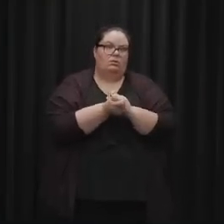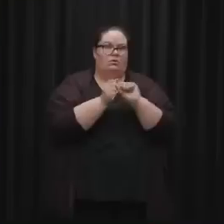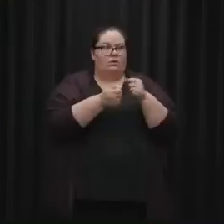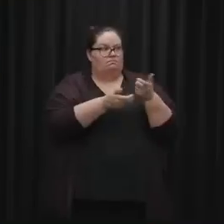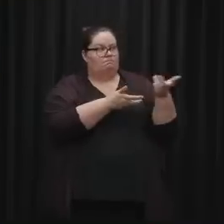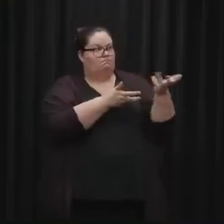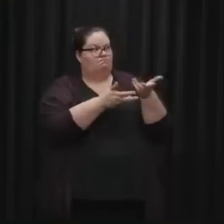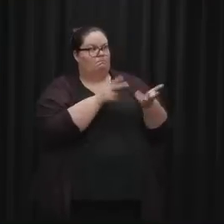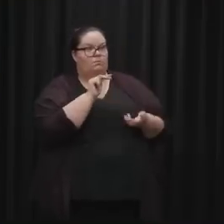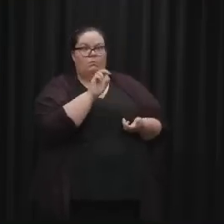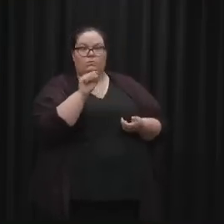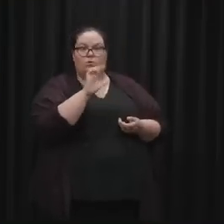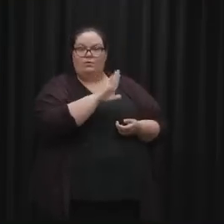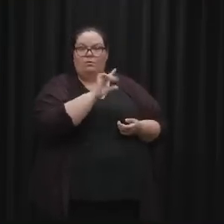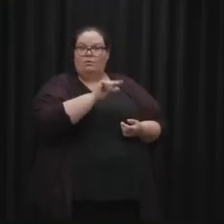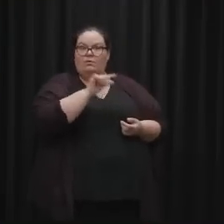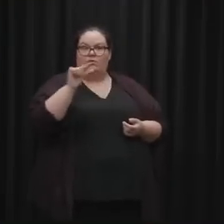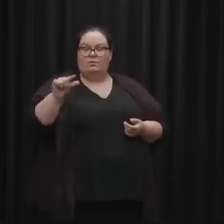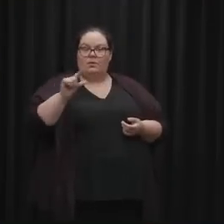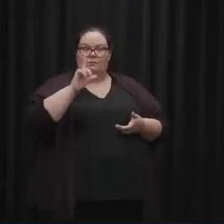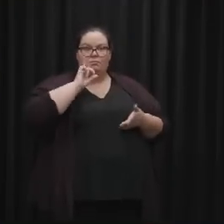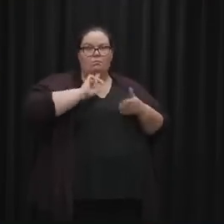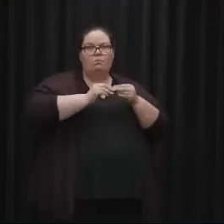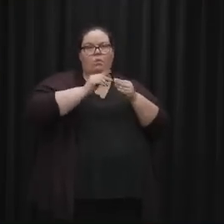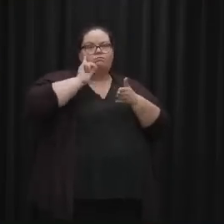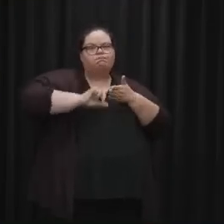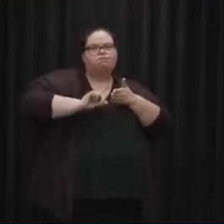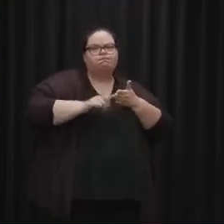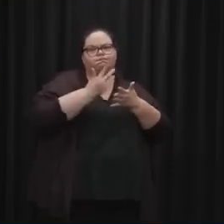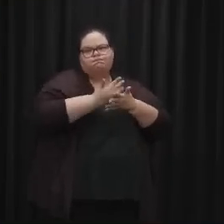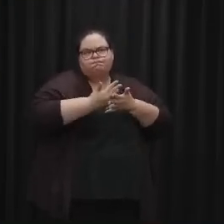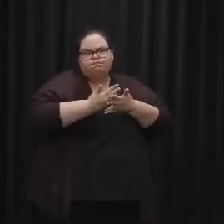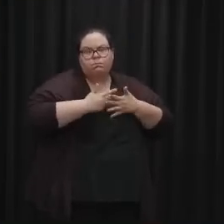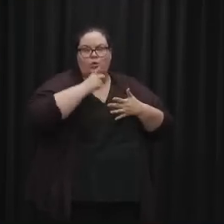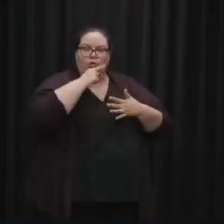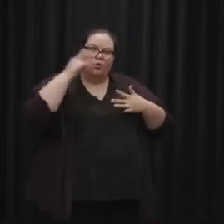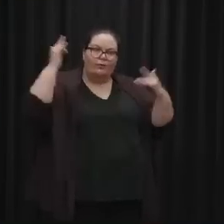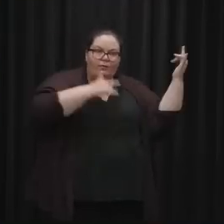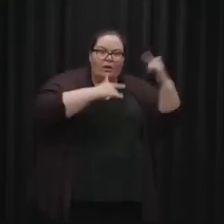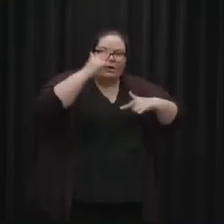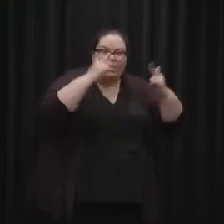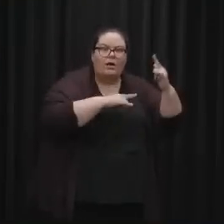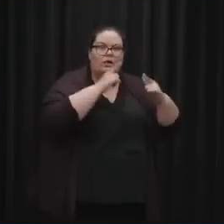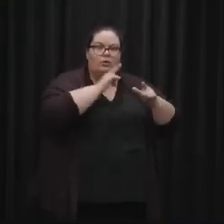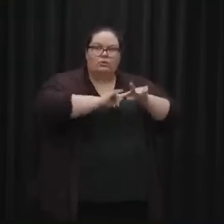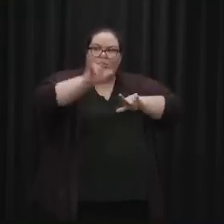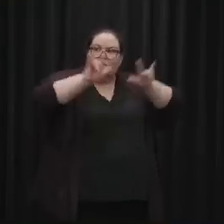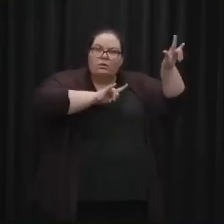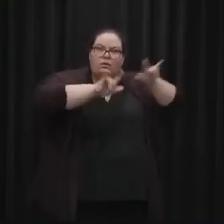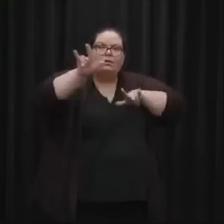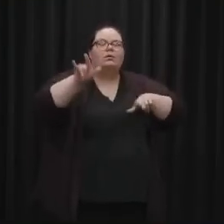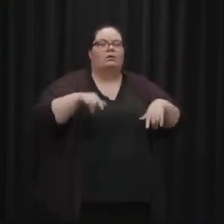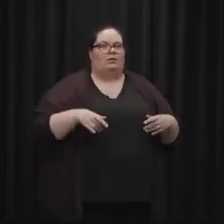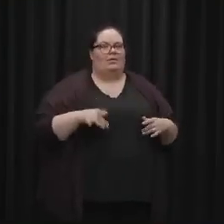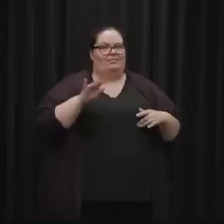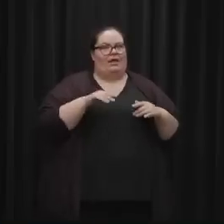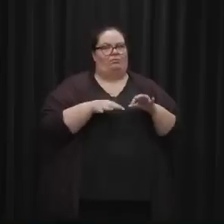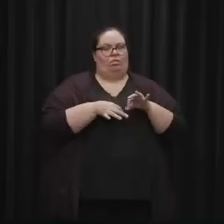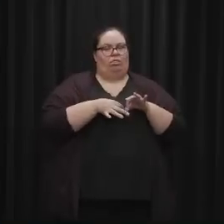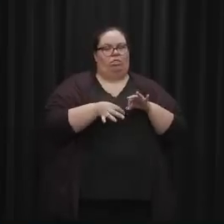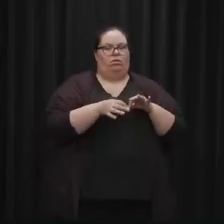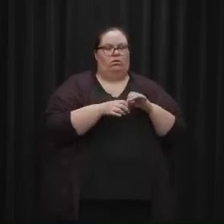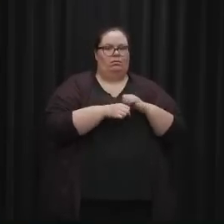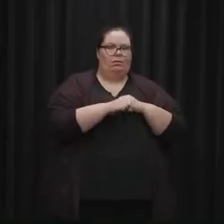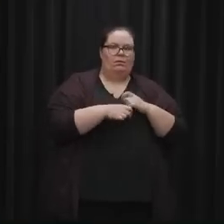work with the Nova Scotia government to improve the scrutiny at the airport of who's coming and going and where, because that was the stalling